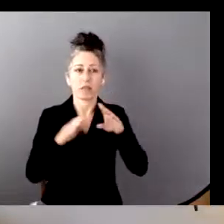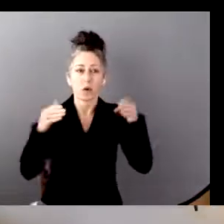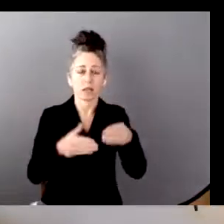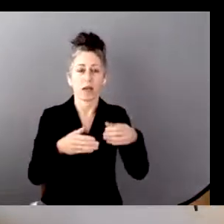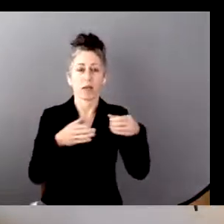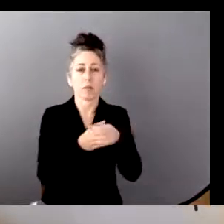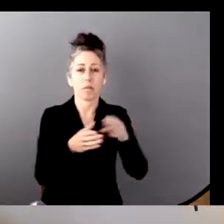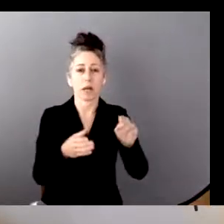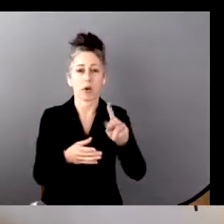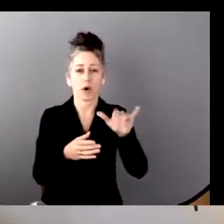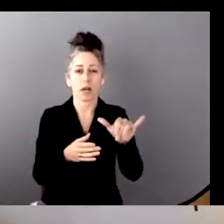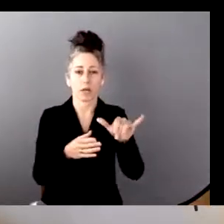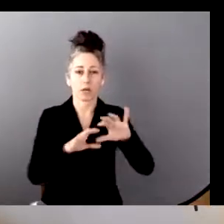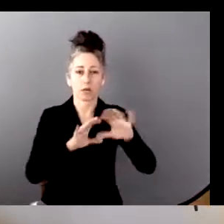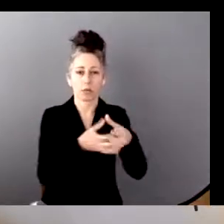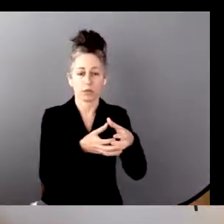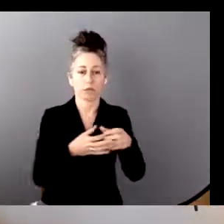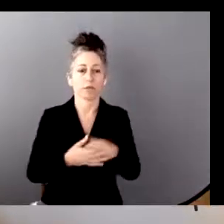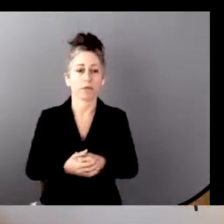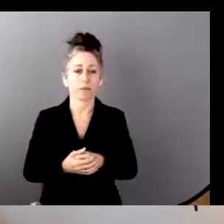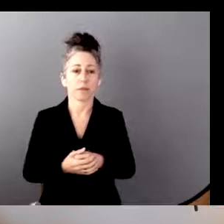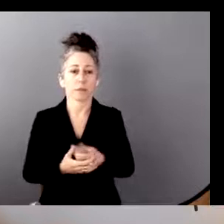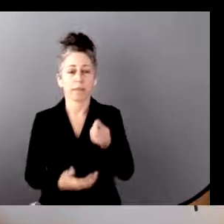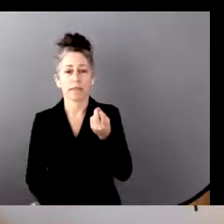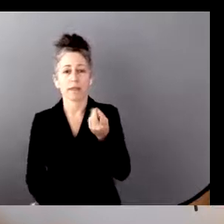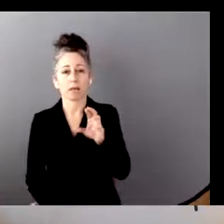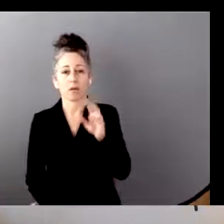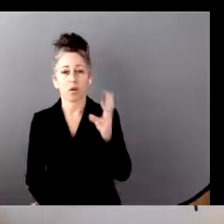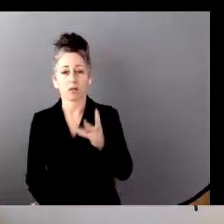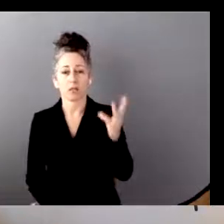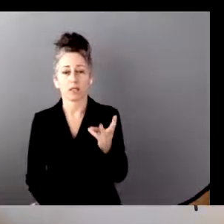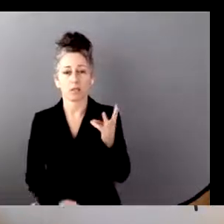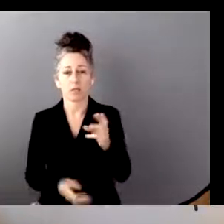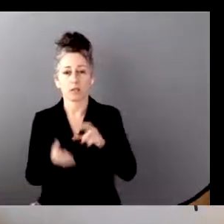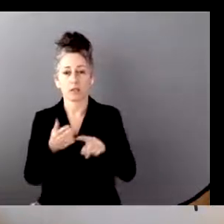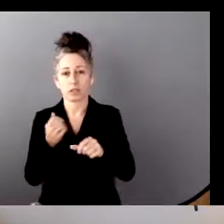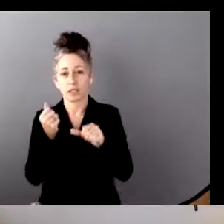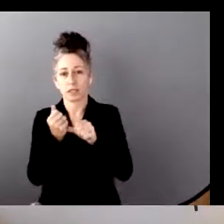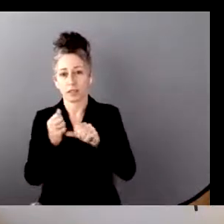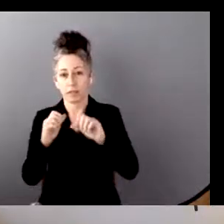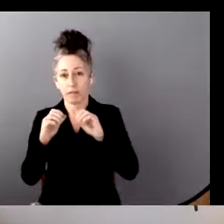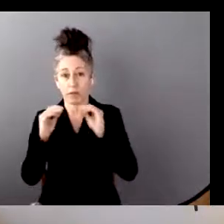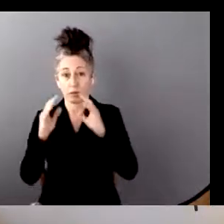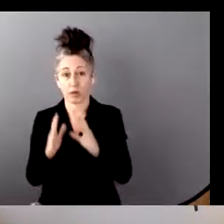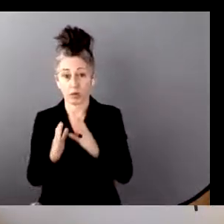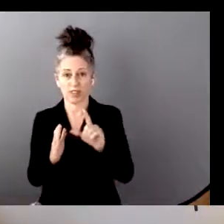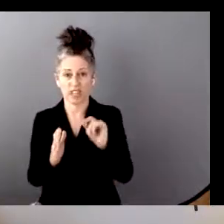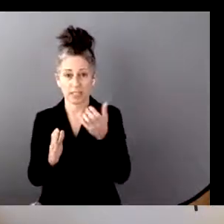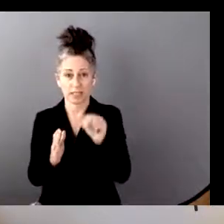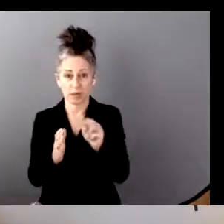Dr. Washington is a research assistant professor at Langston University, while